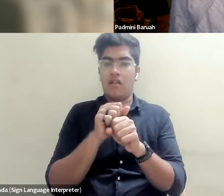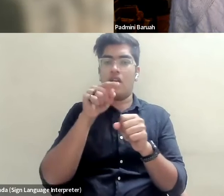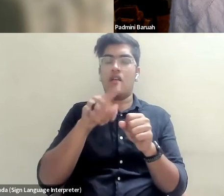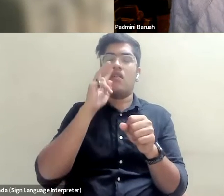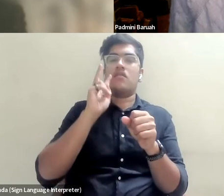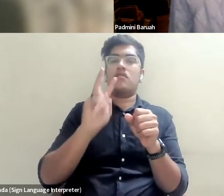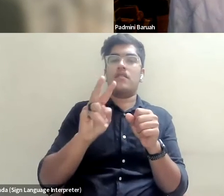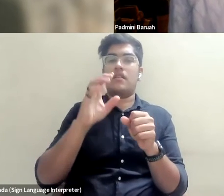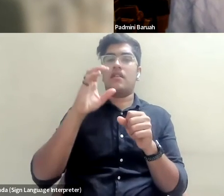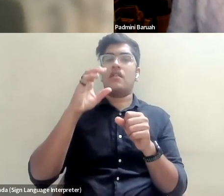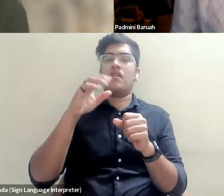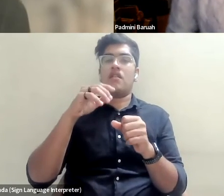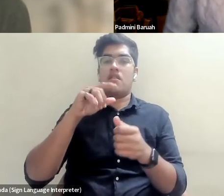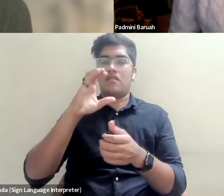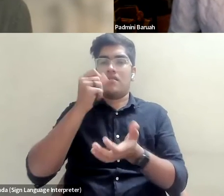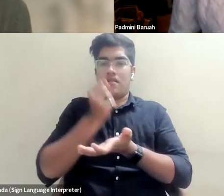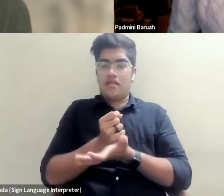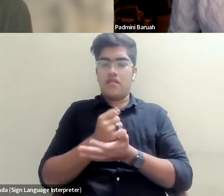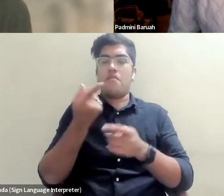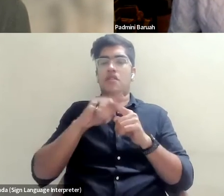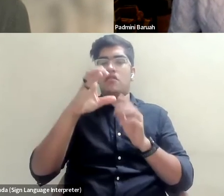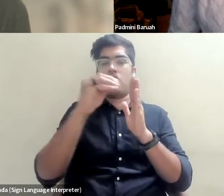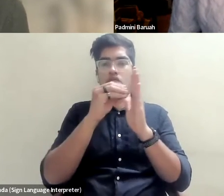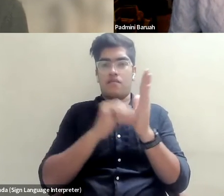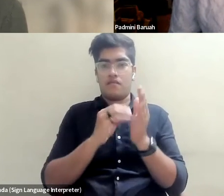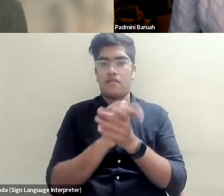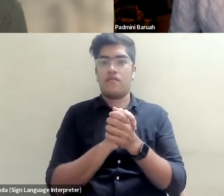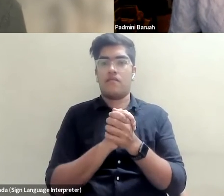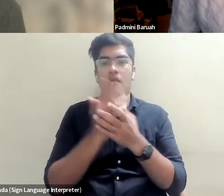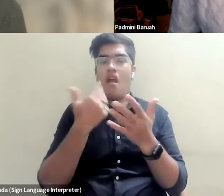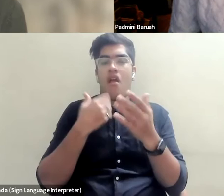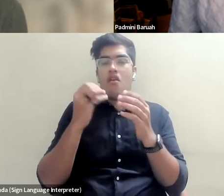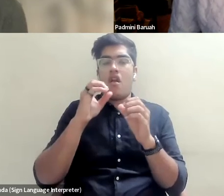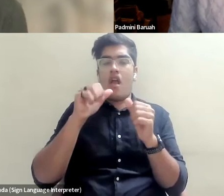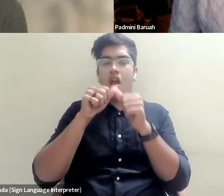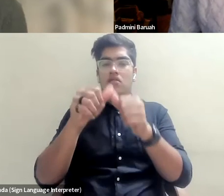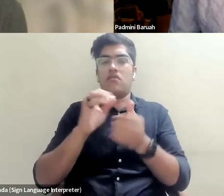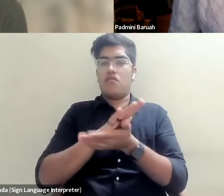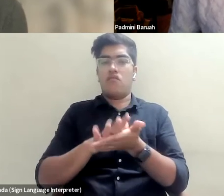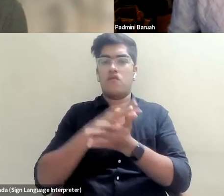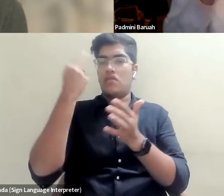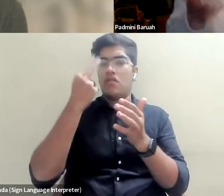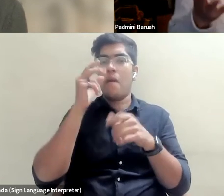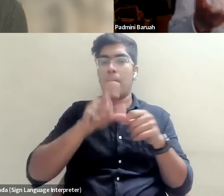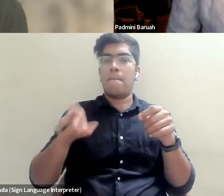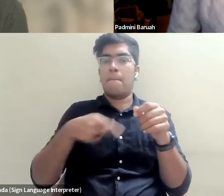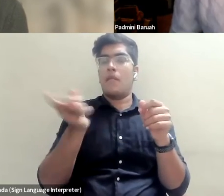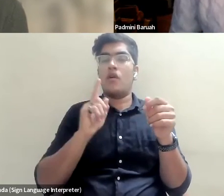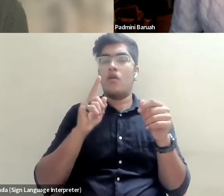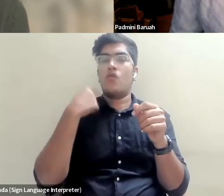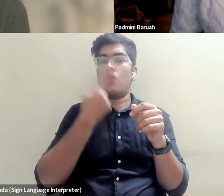constitution? Okay, so I don't have an answer to how they see the constitution, because most people are